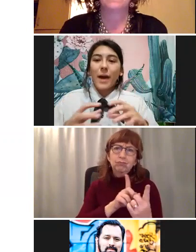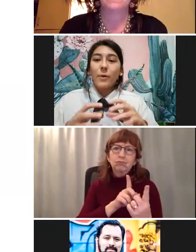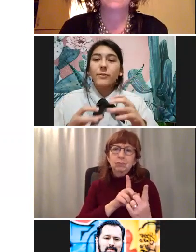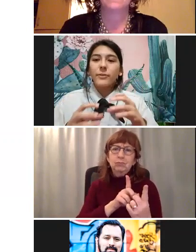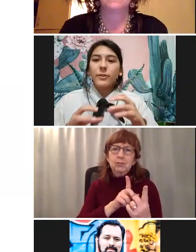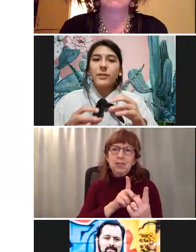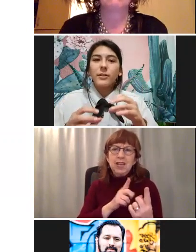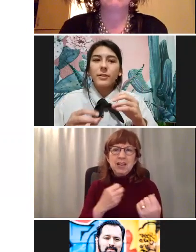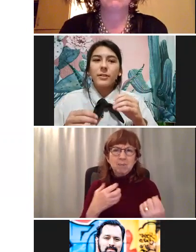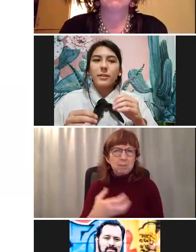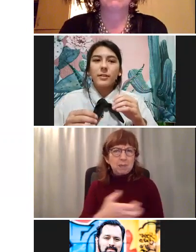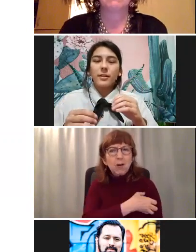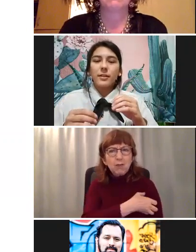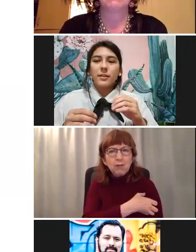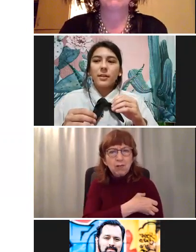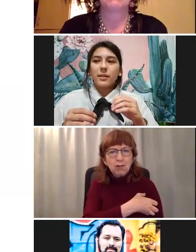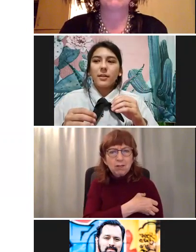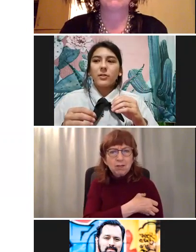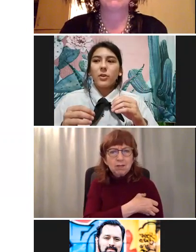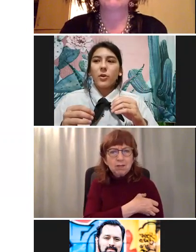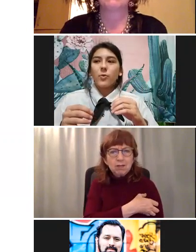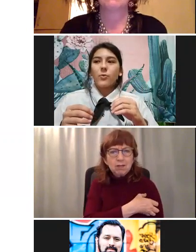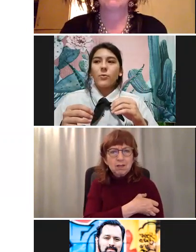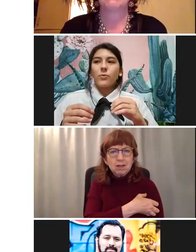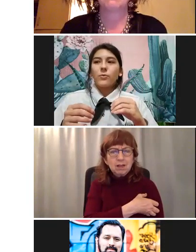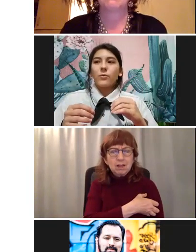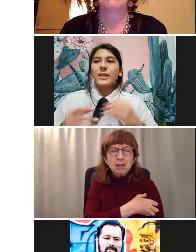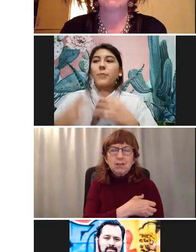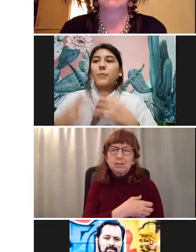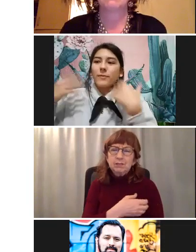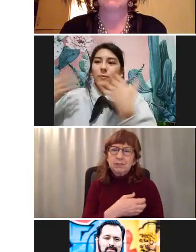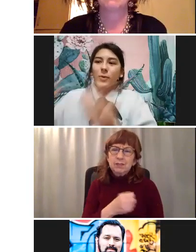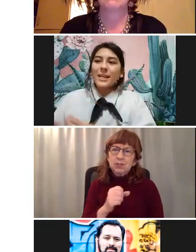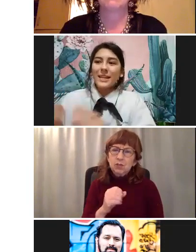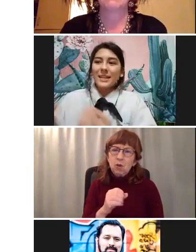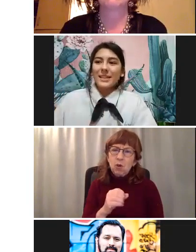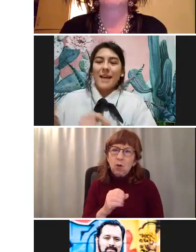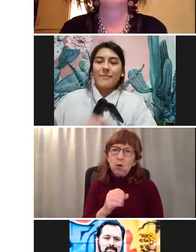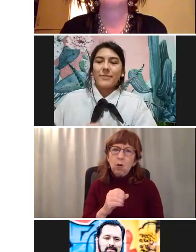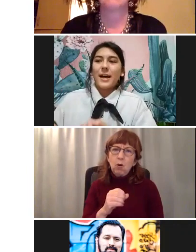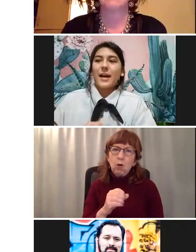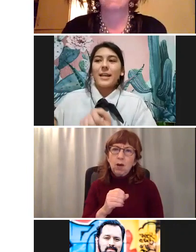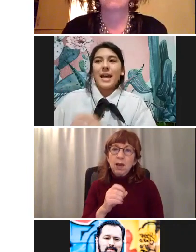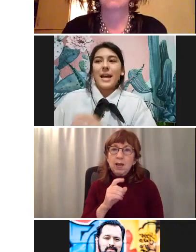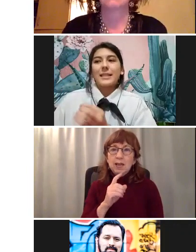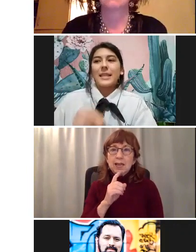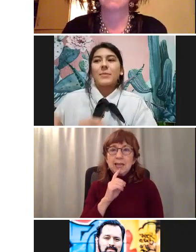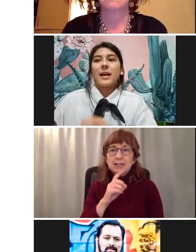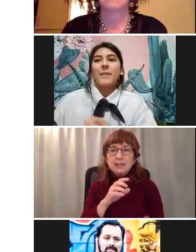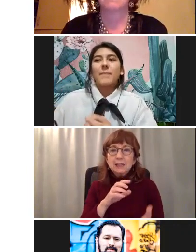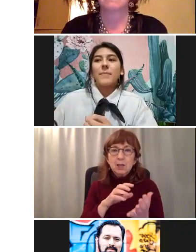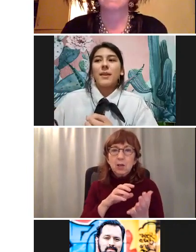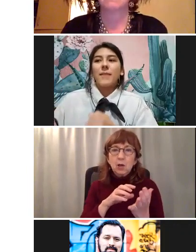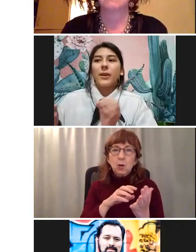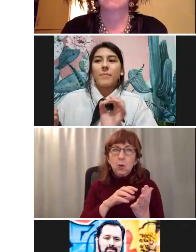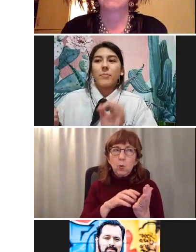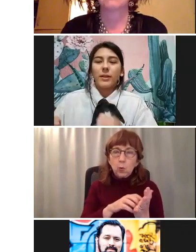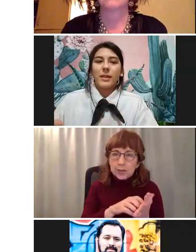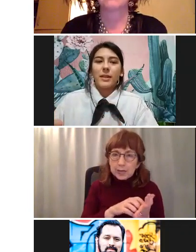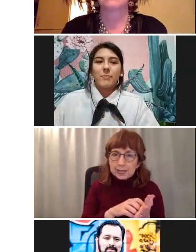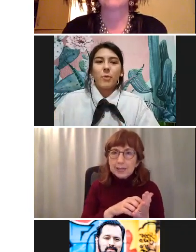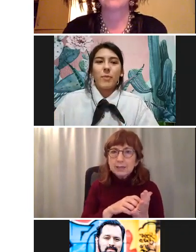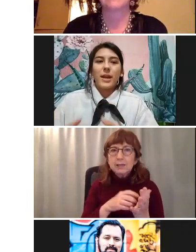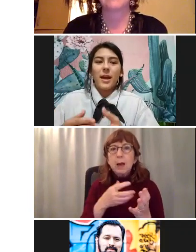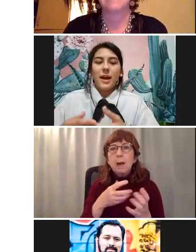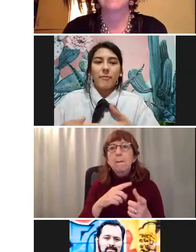incredibly powerful. So it's a moment of weakness in that facade, yet at the same time, and very